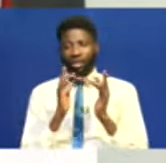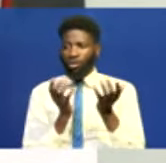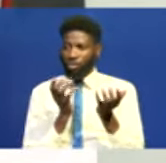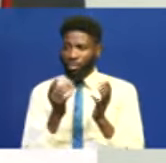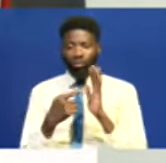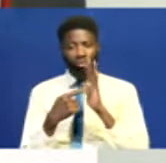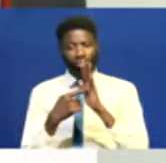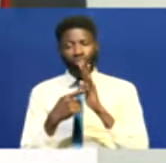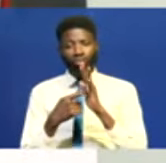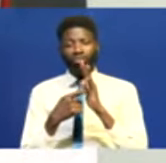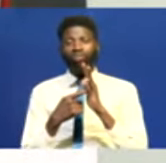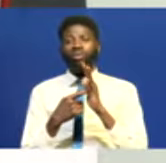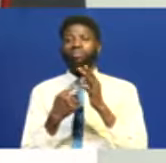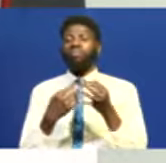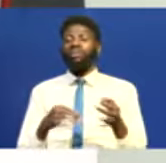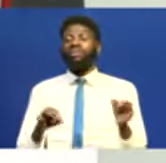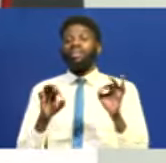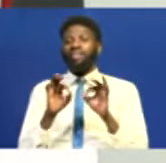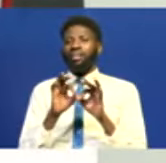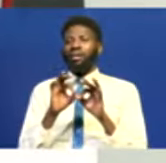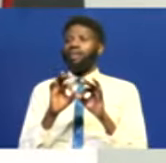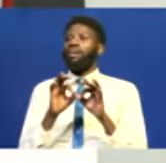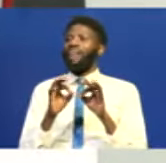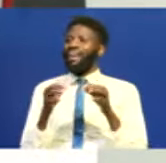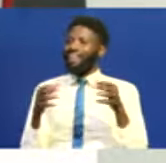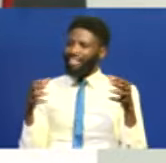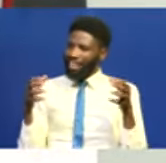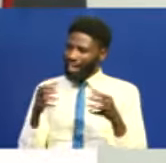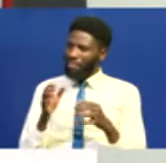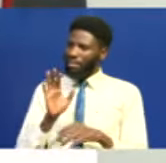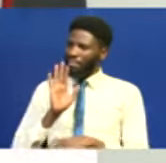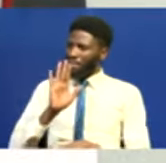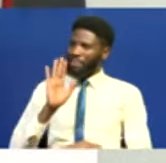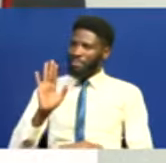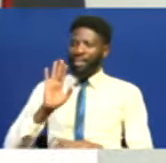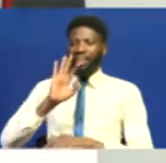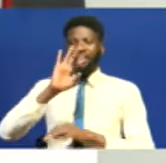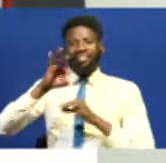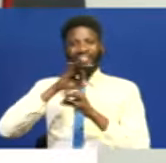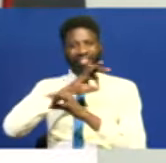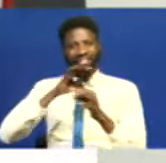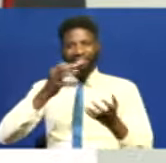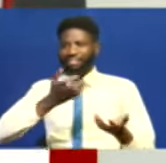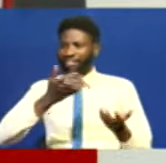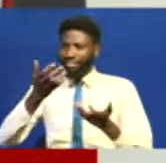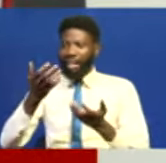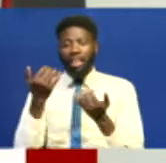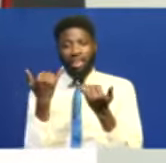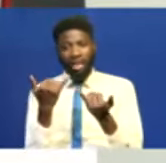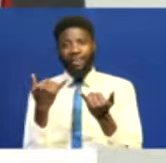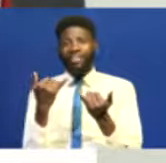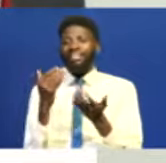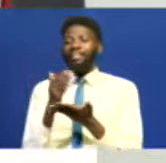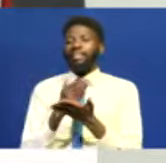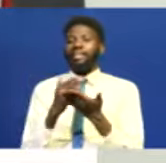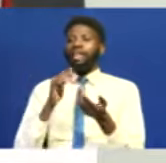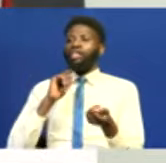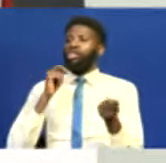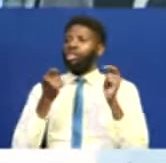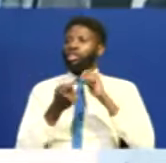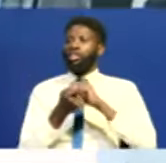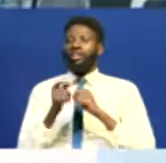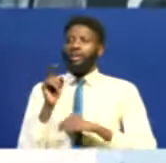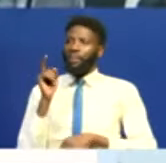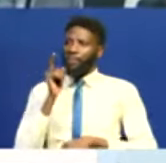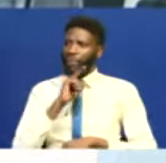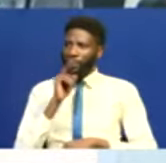postal and courier sector. It is an industry on the threshold of unprecedented change, where innovation is